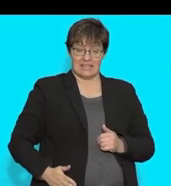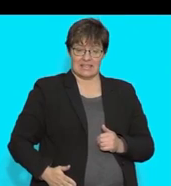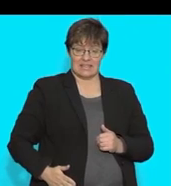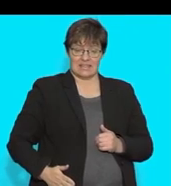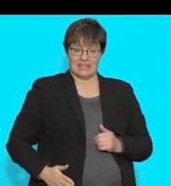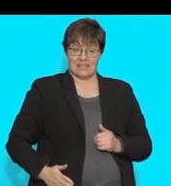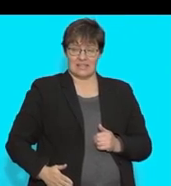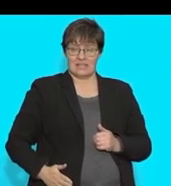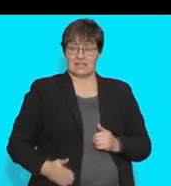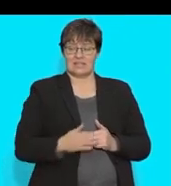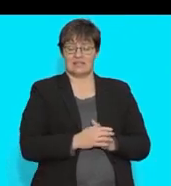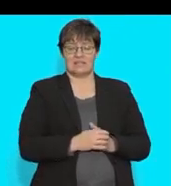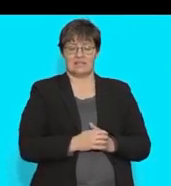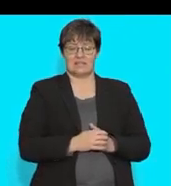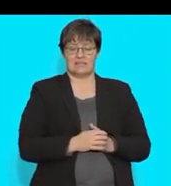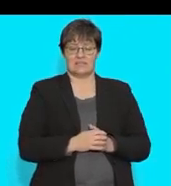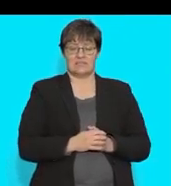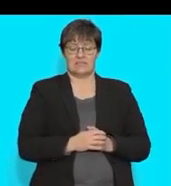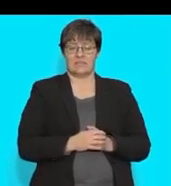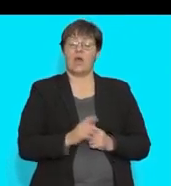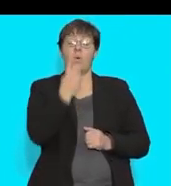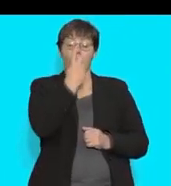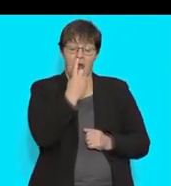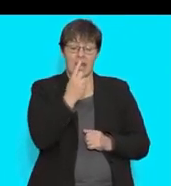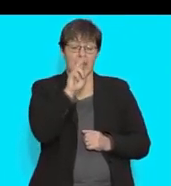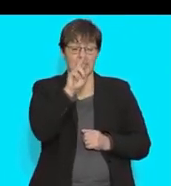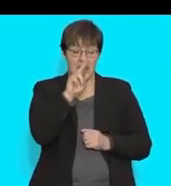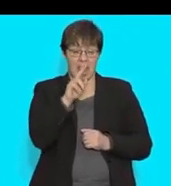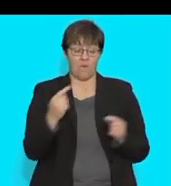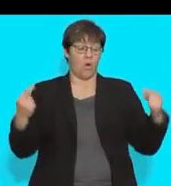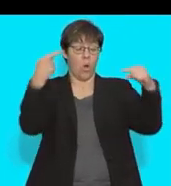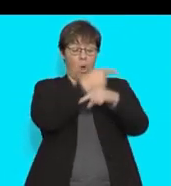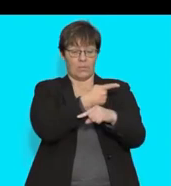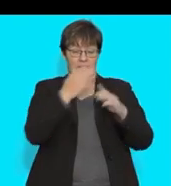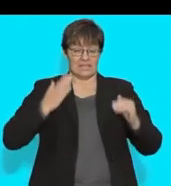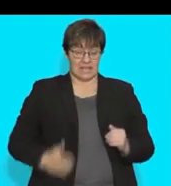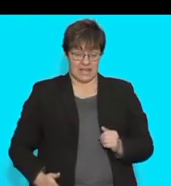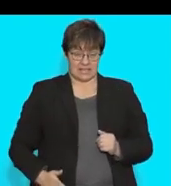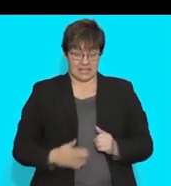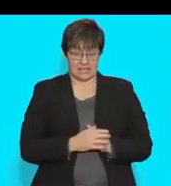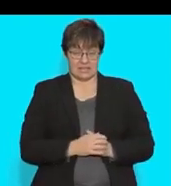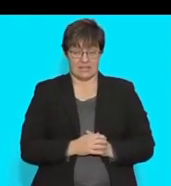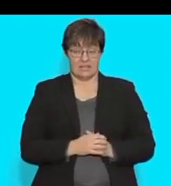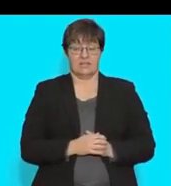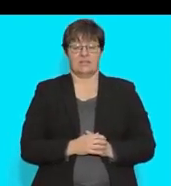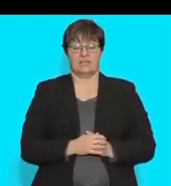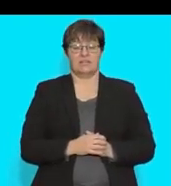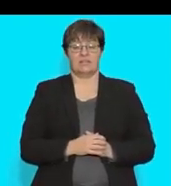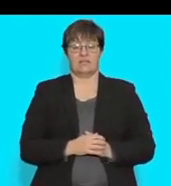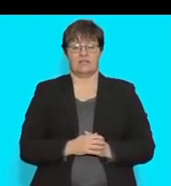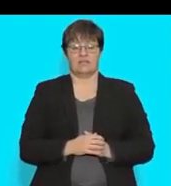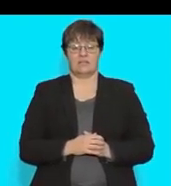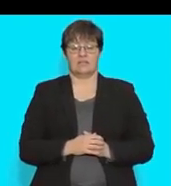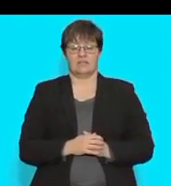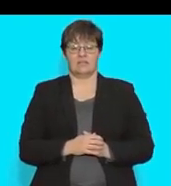opposite, one pair of opposite sides, right, are